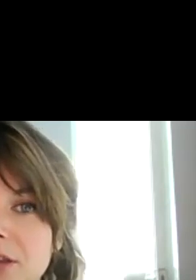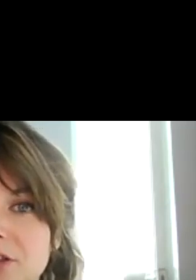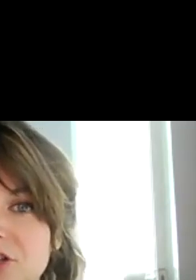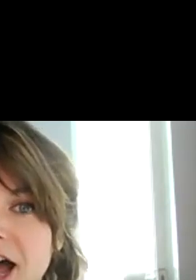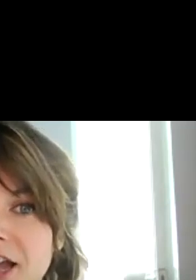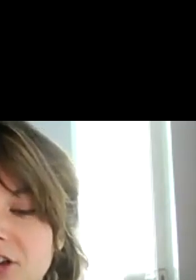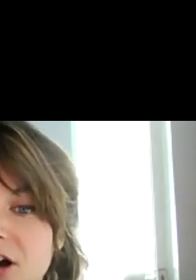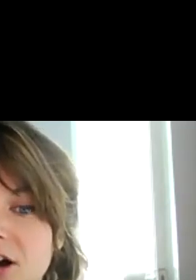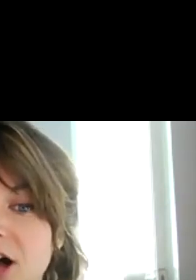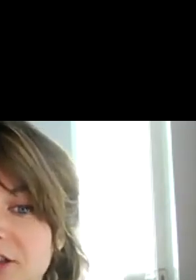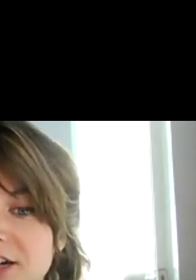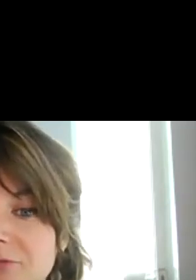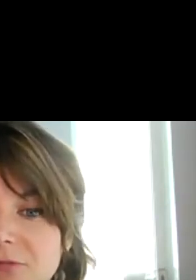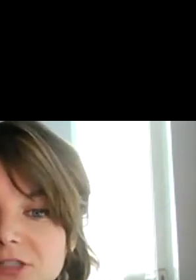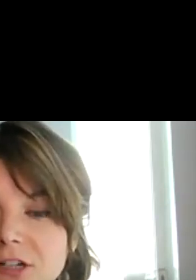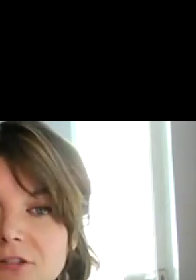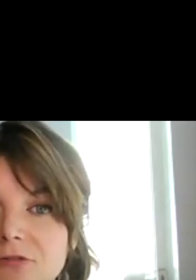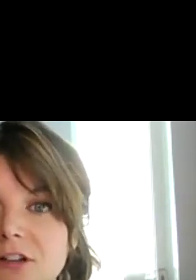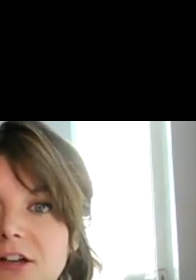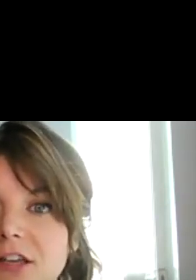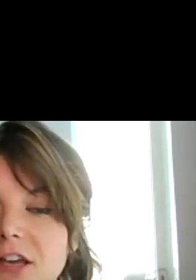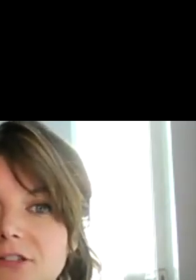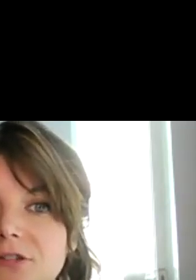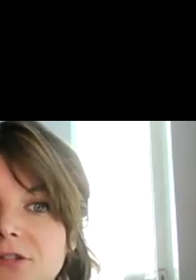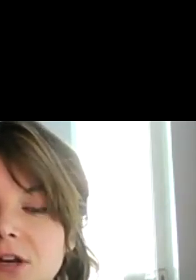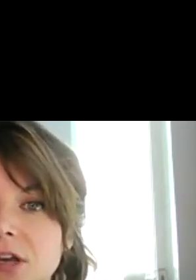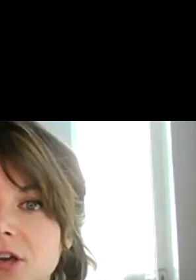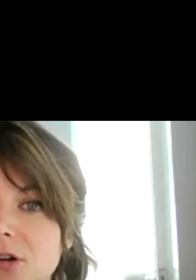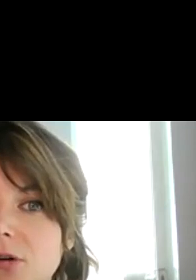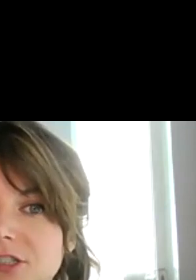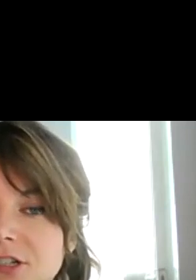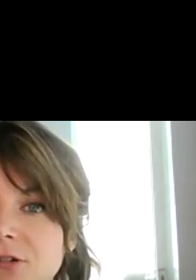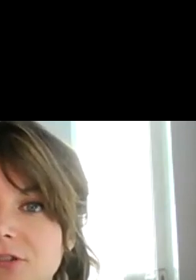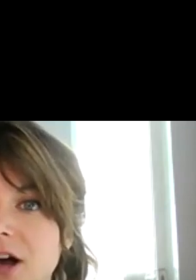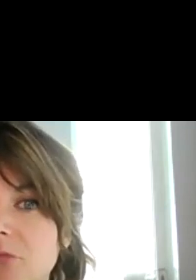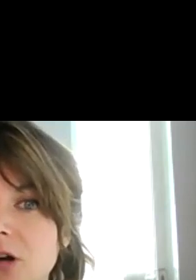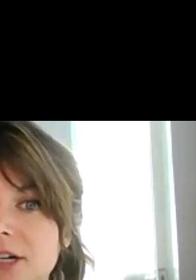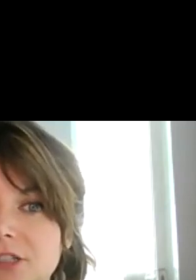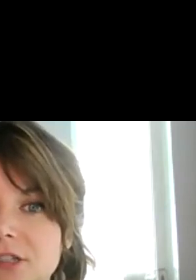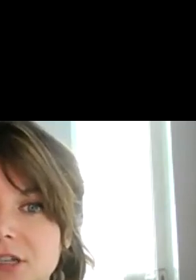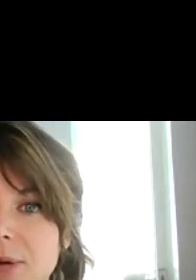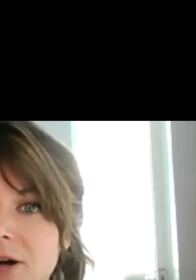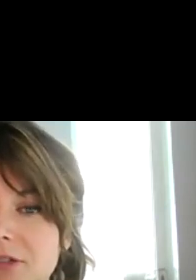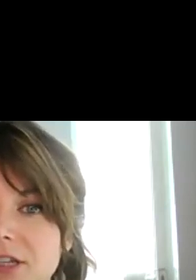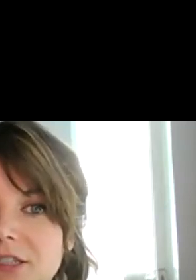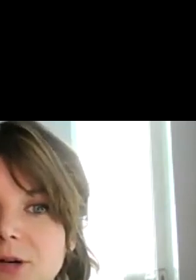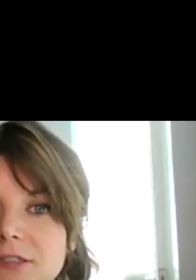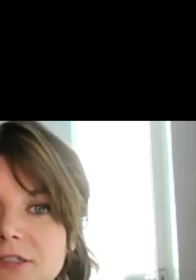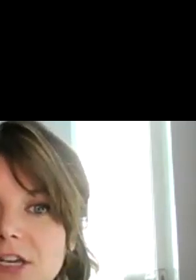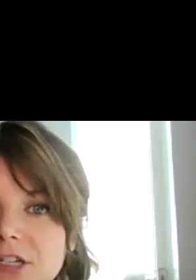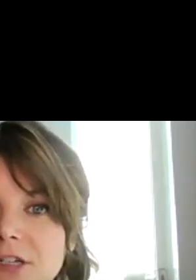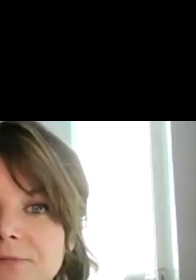pop in the chat our contact information if we did not get to your question, or if you have more questions about